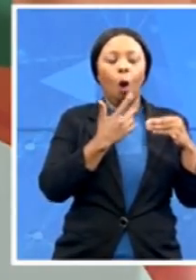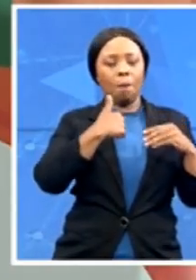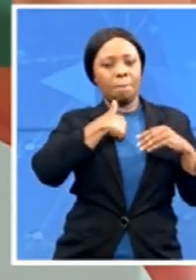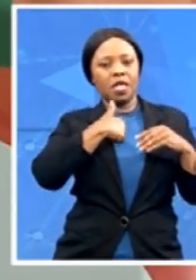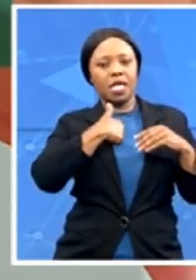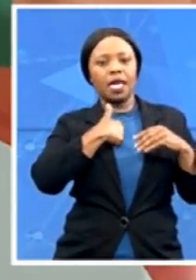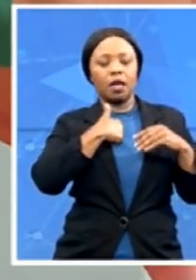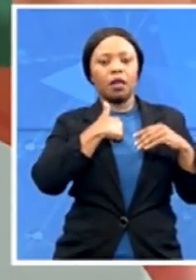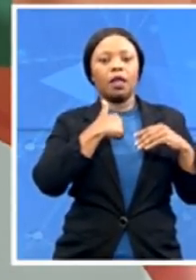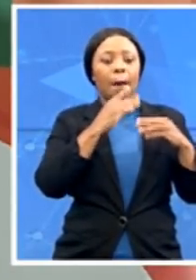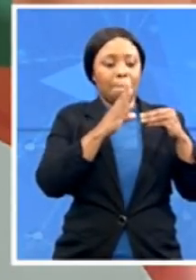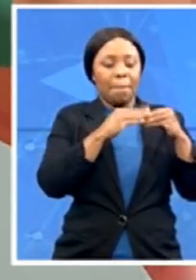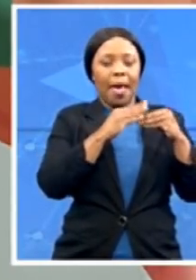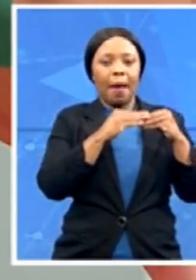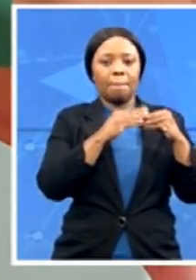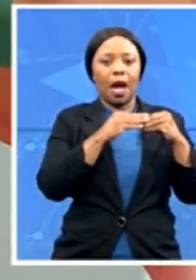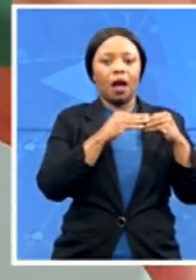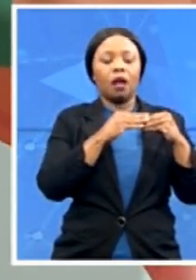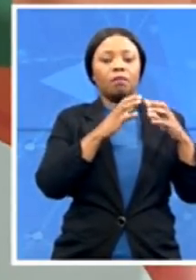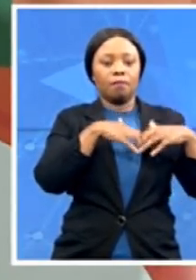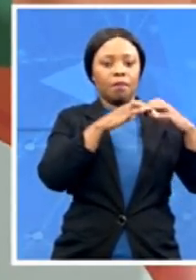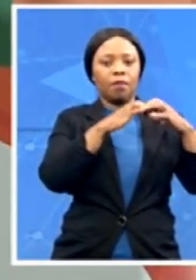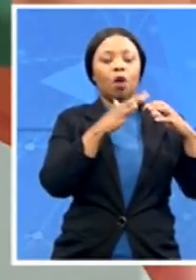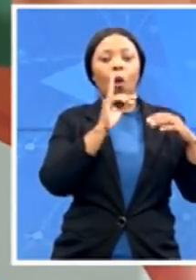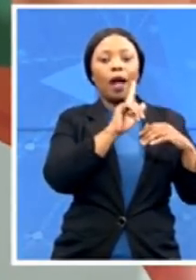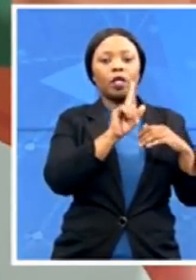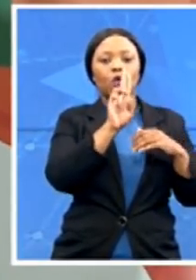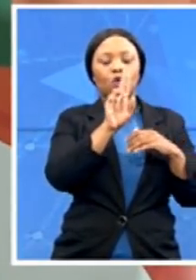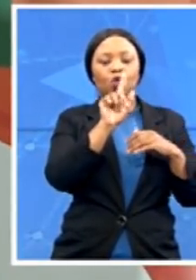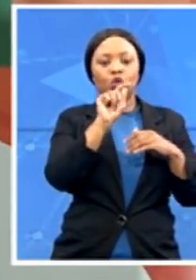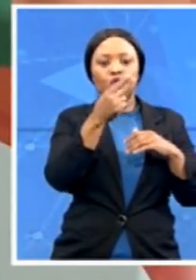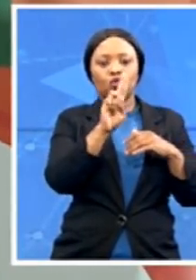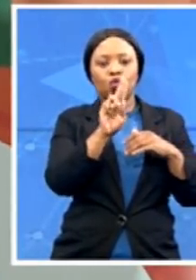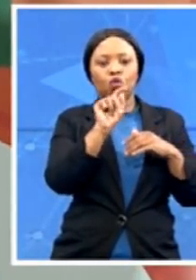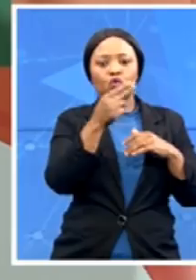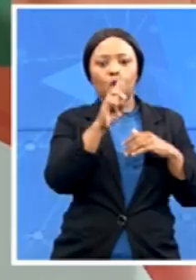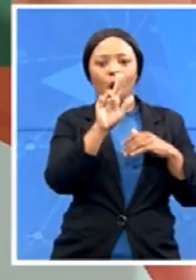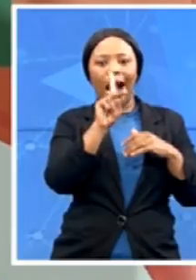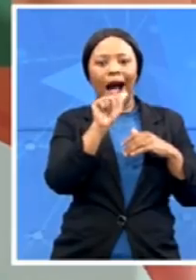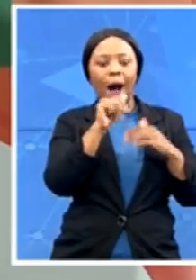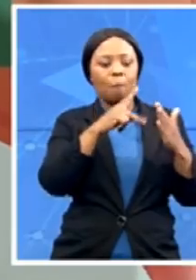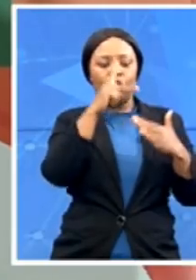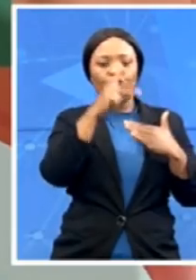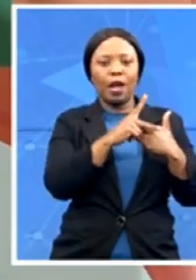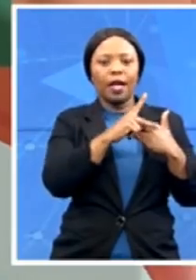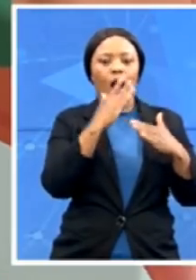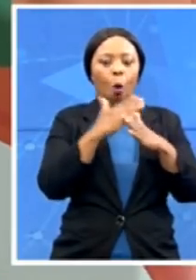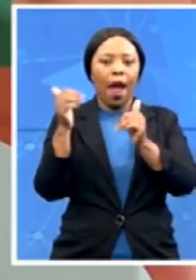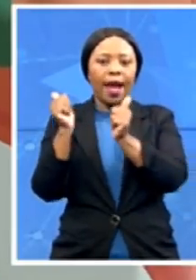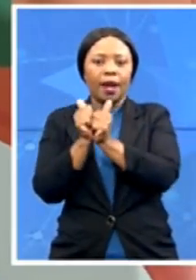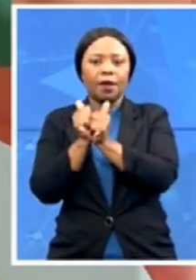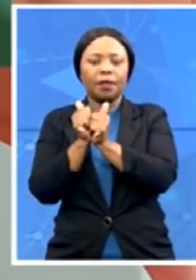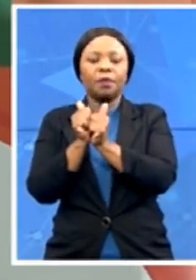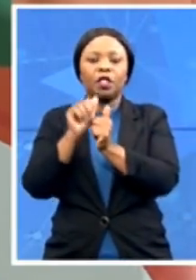of the Tutuga project in collaboration with the South African Institute of Chartered Accountants and